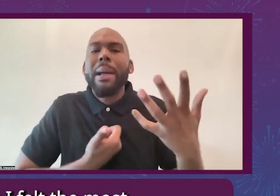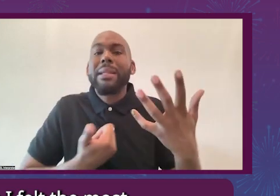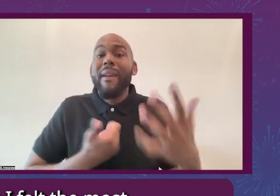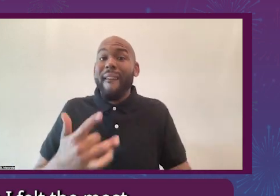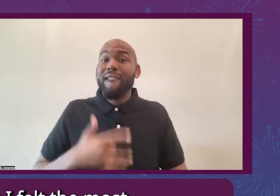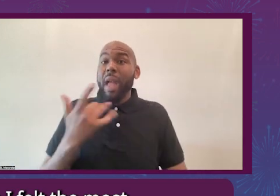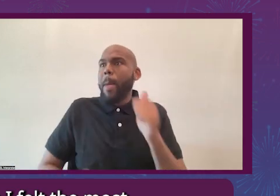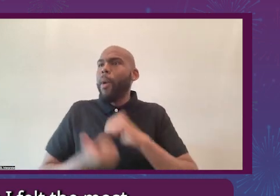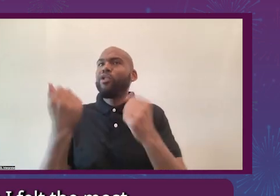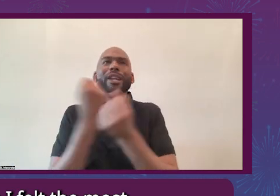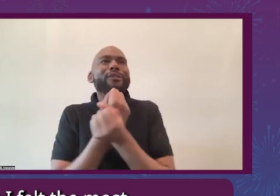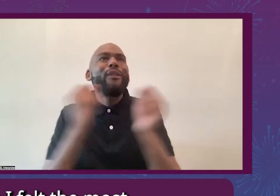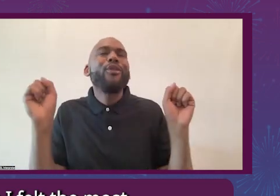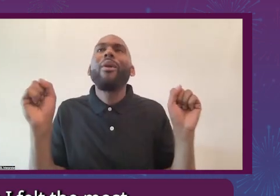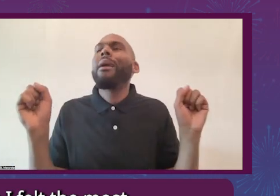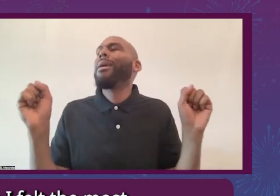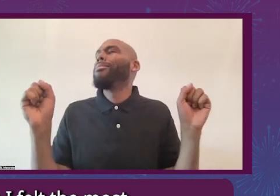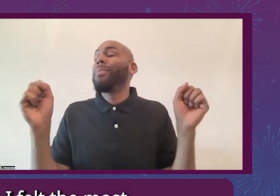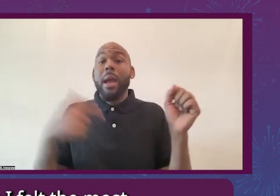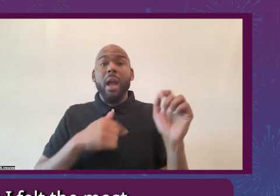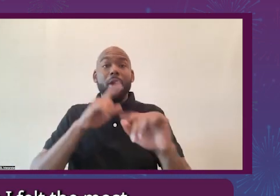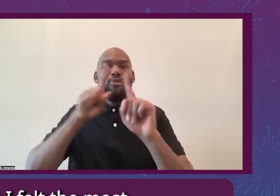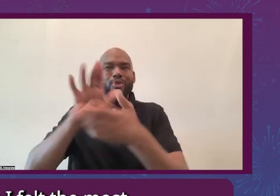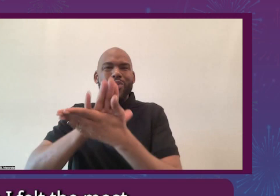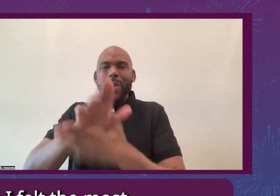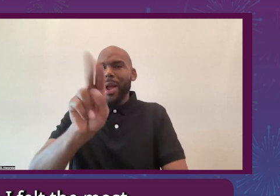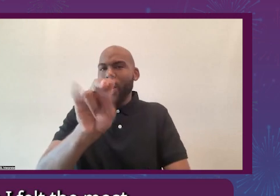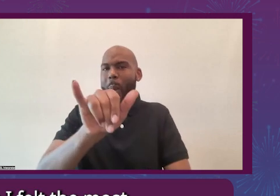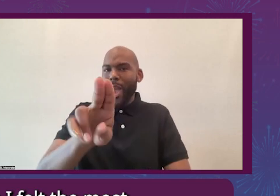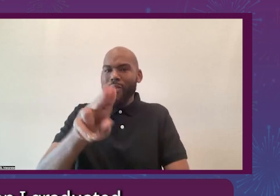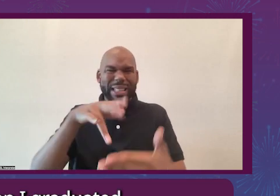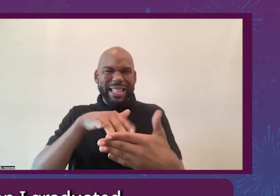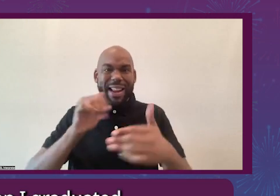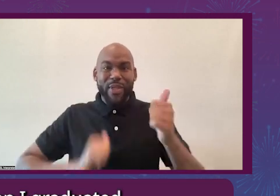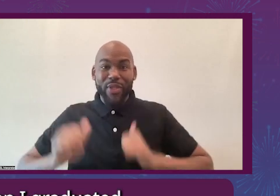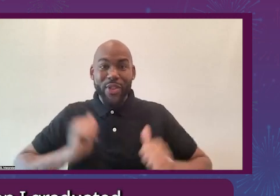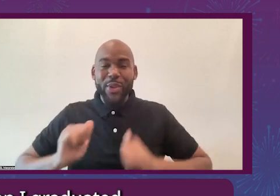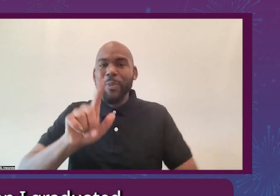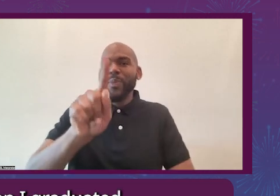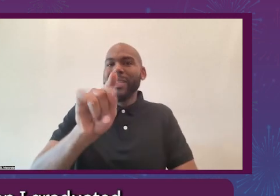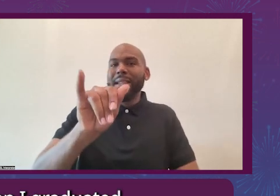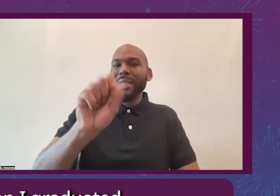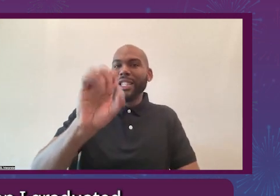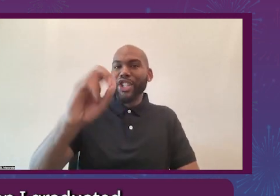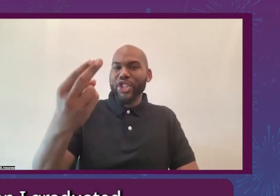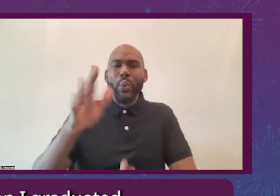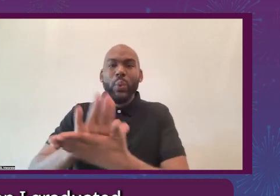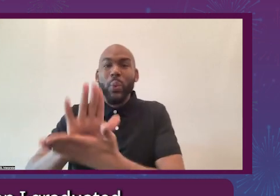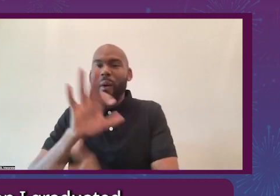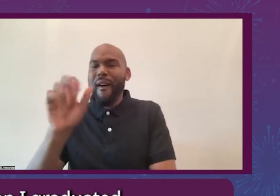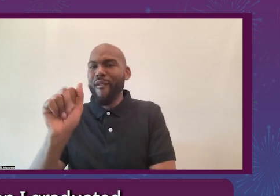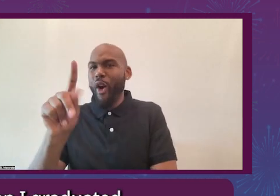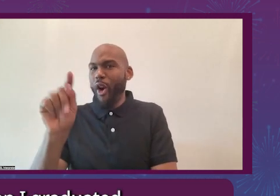free. I went to NYU to study theater at Tisch School of the Arts, and then when I graduated, I